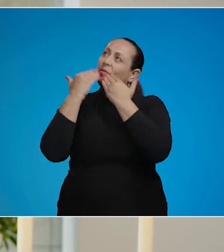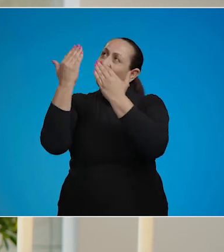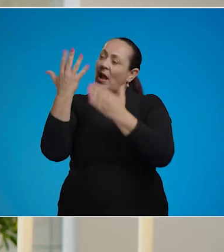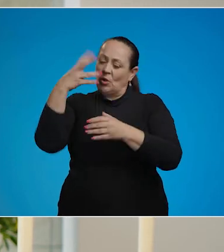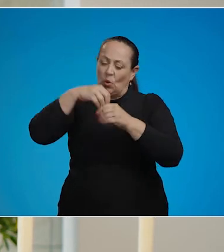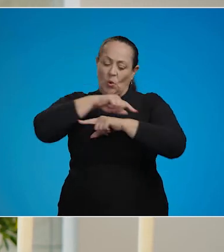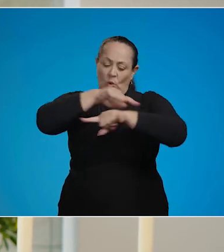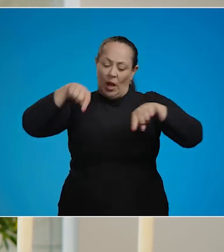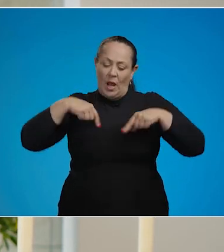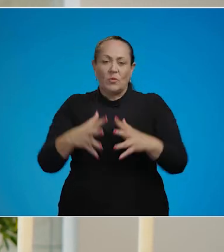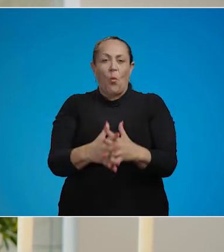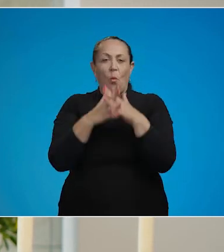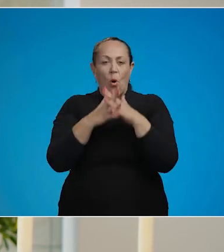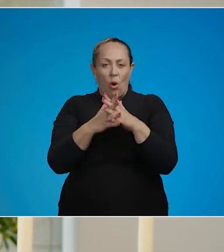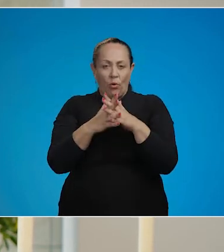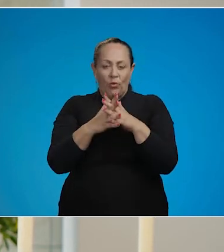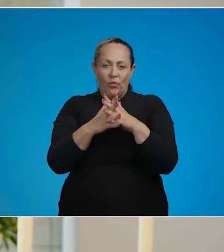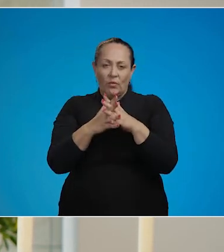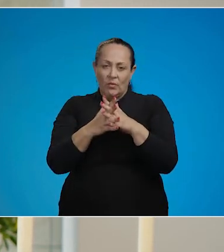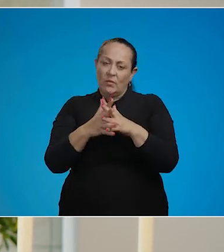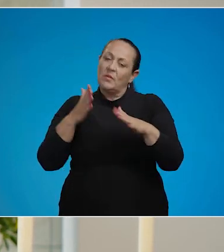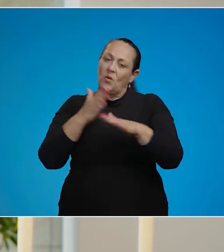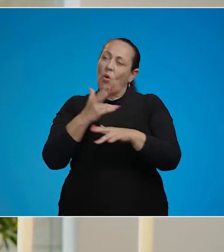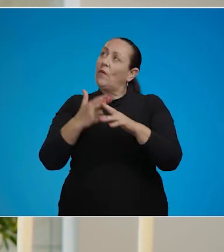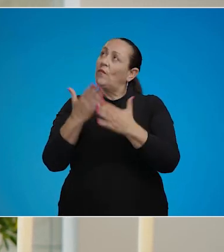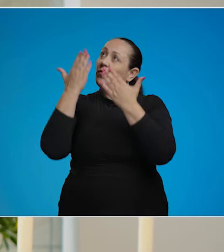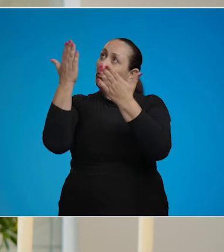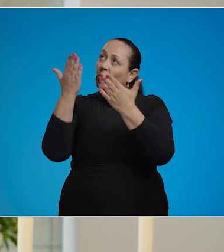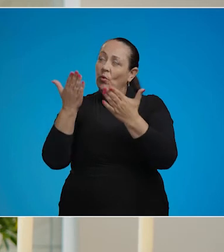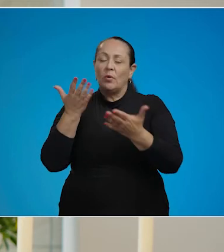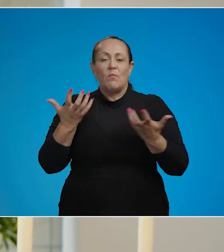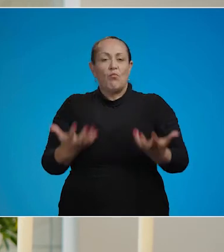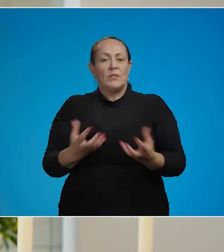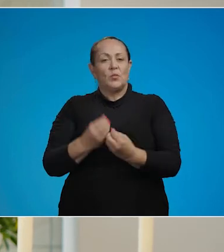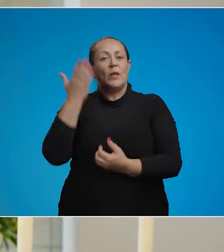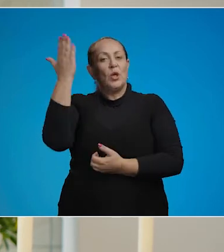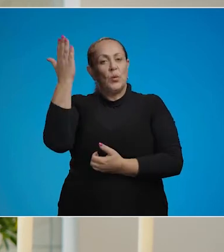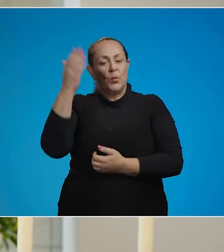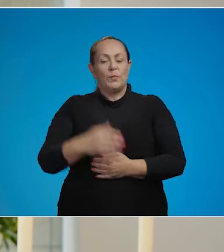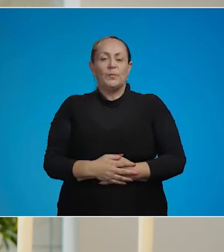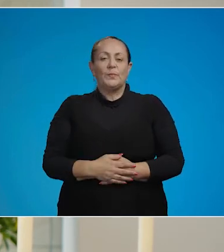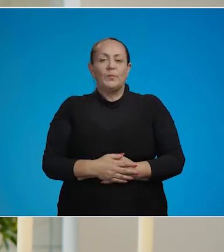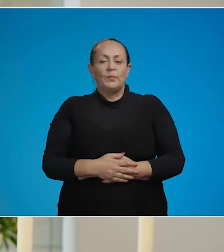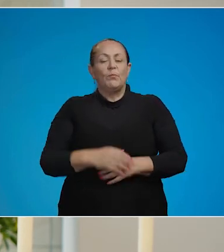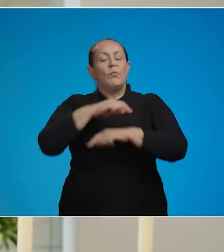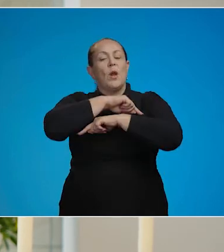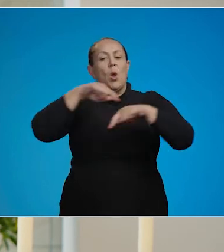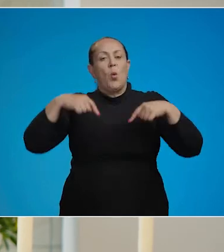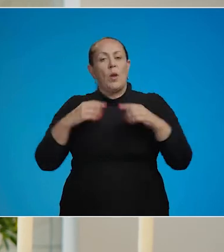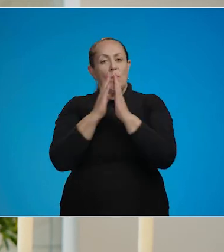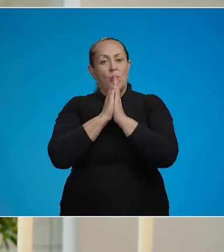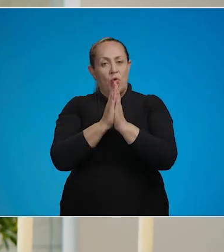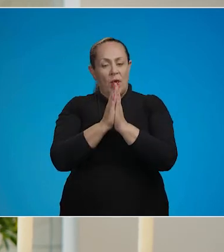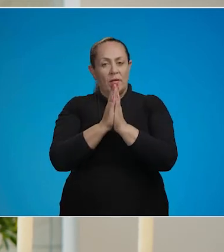thanks giving that you have held us worthy to be in your presence and minister to you humbly we